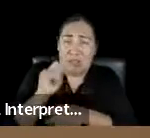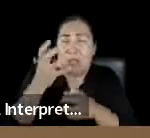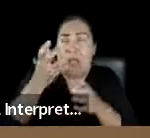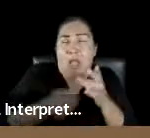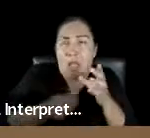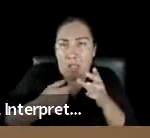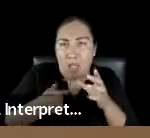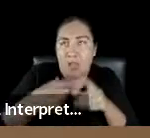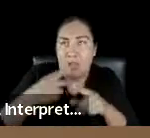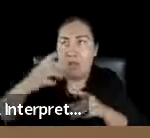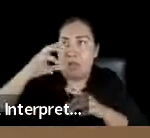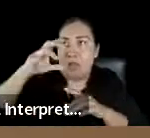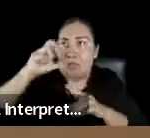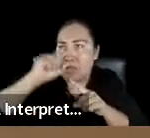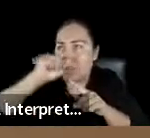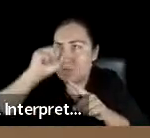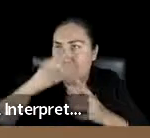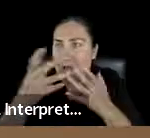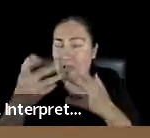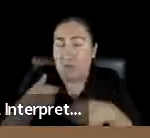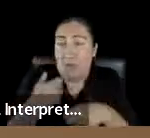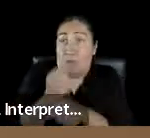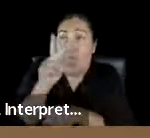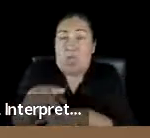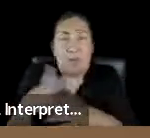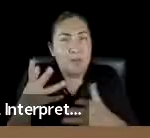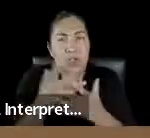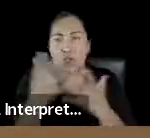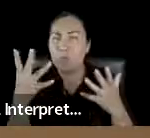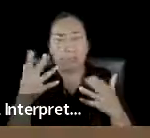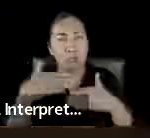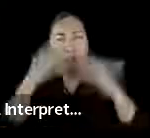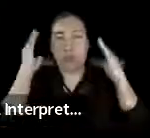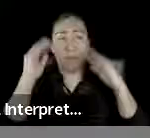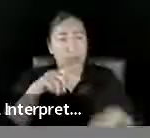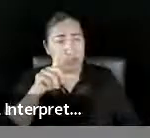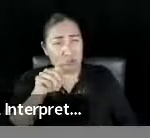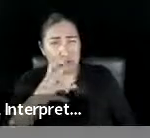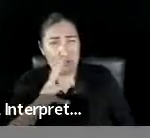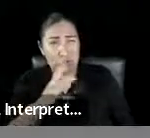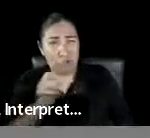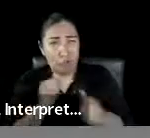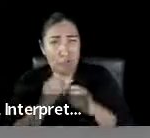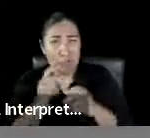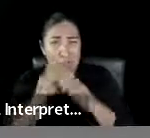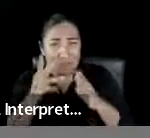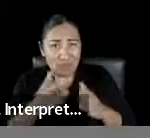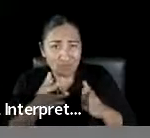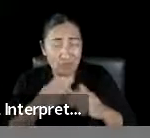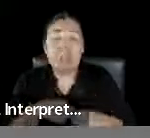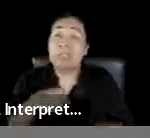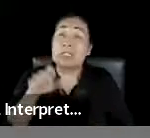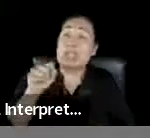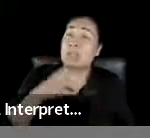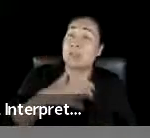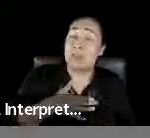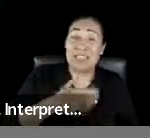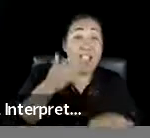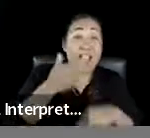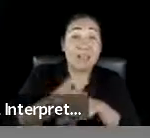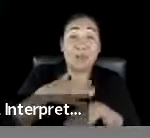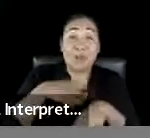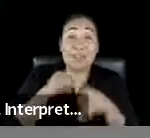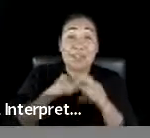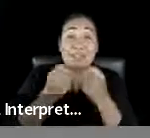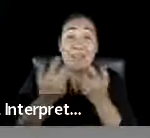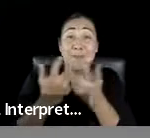point. Do you want to talk to a professional about it? Yes, please. After my teammate came up to me and talked to me, it